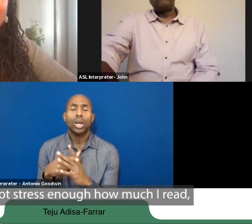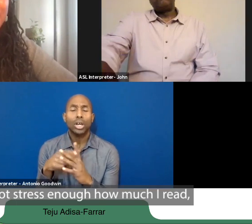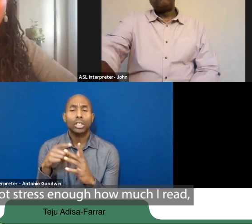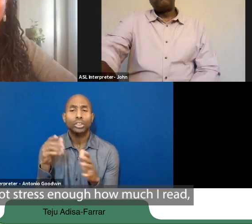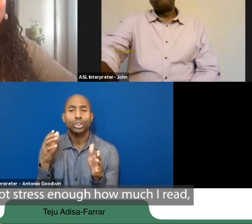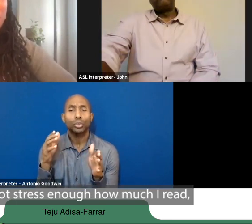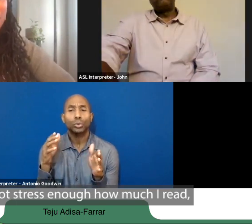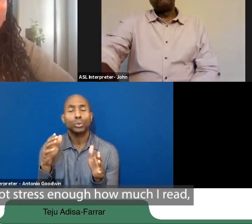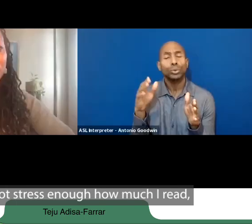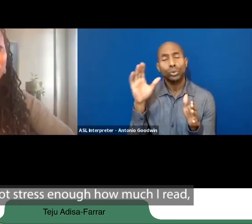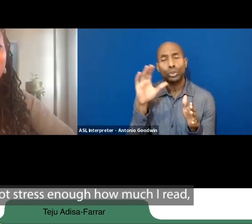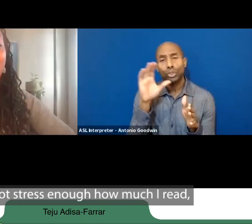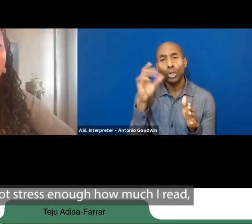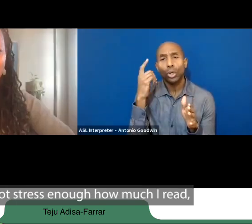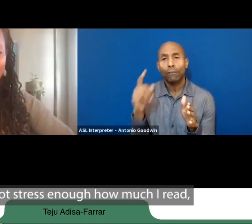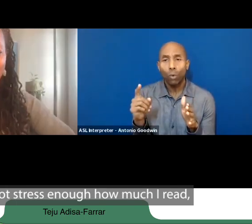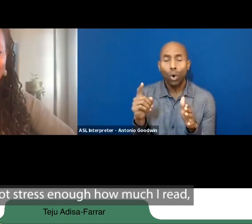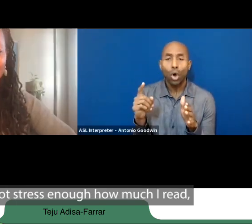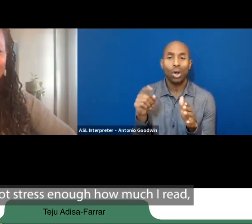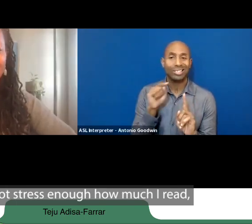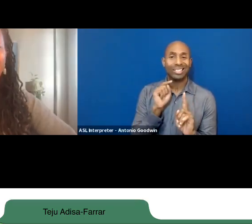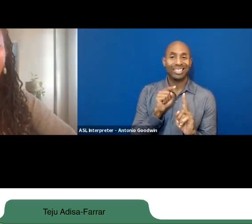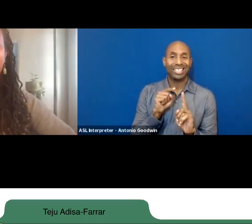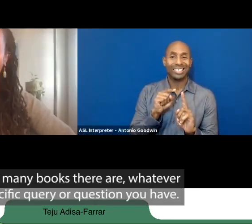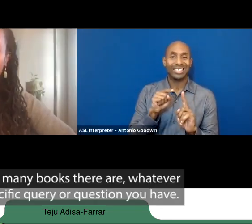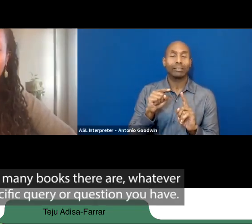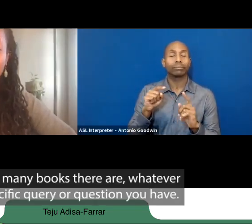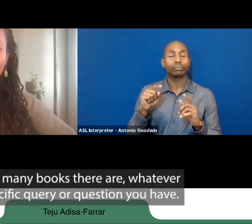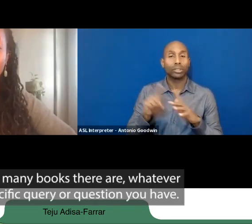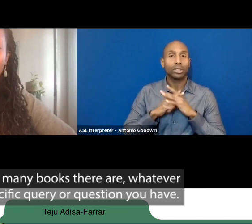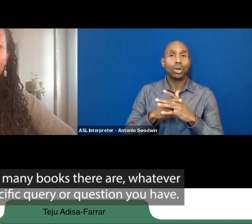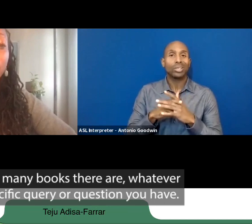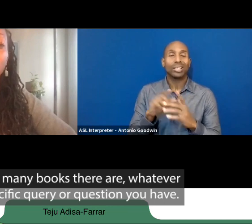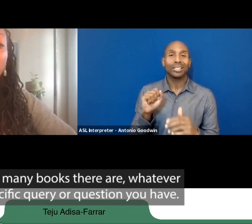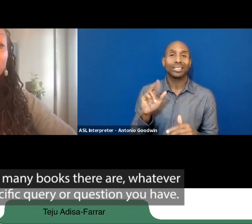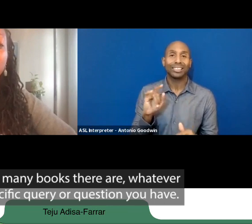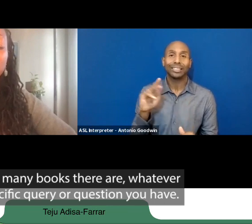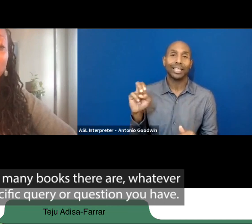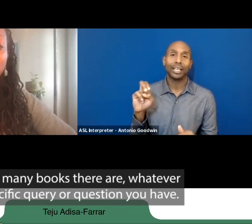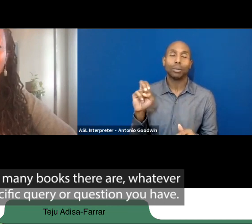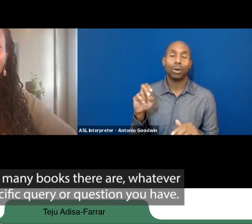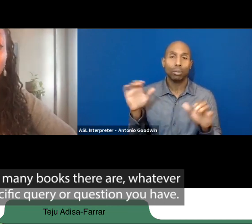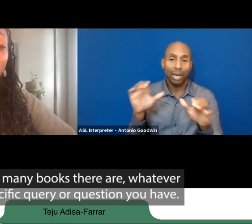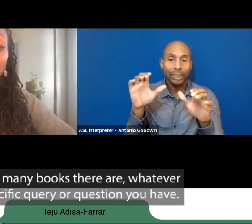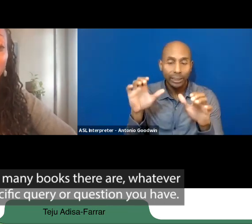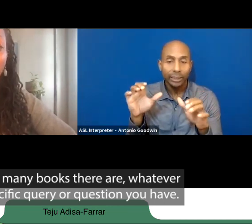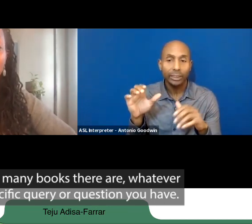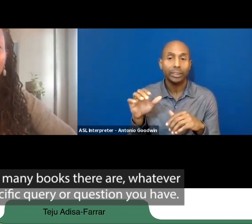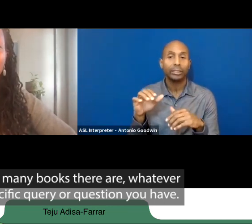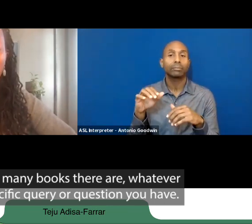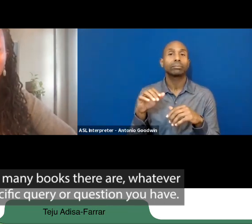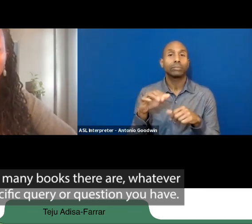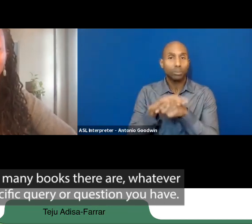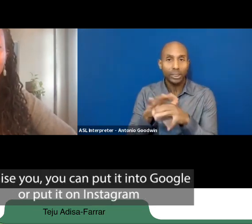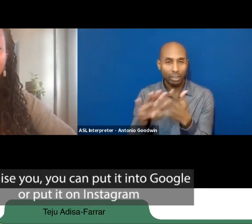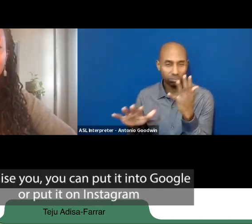Books. cannot stress enough how much I read, how many books there are, whatever specific query or